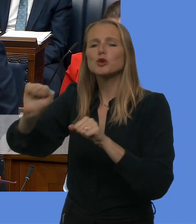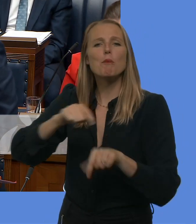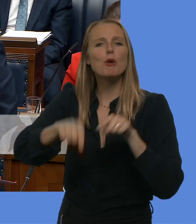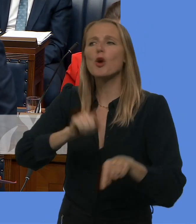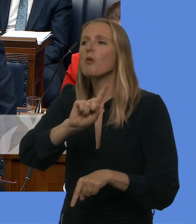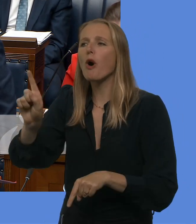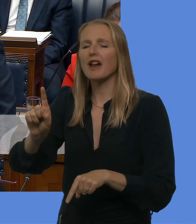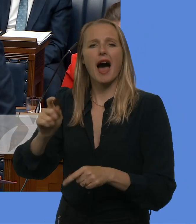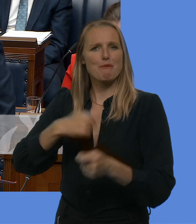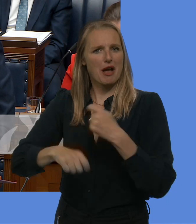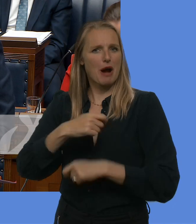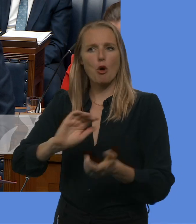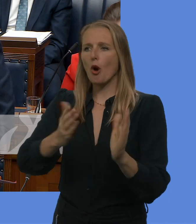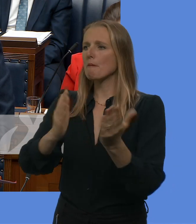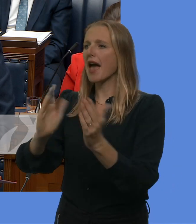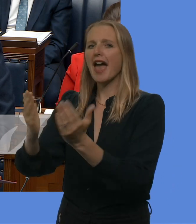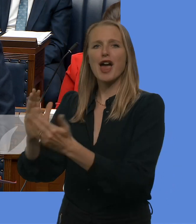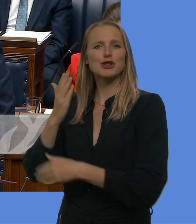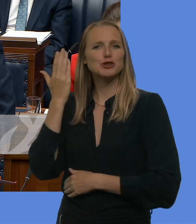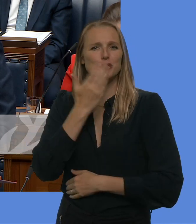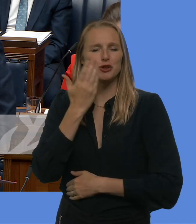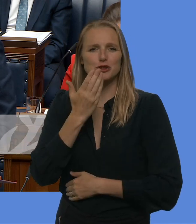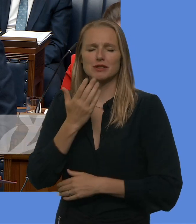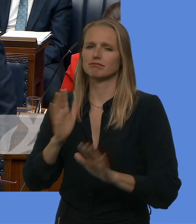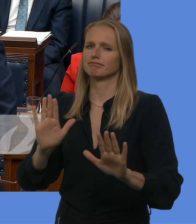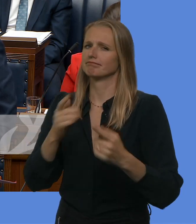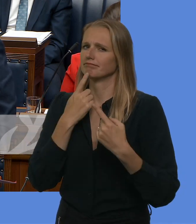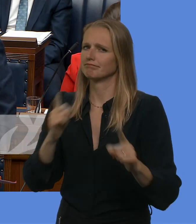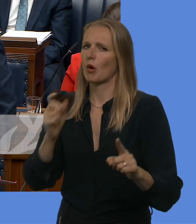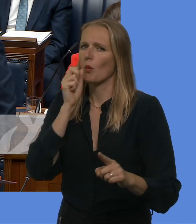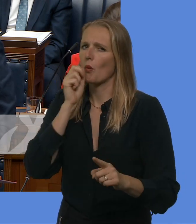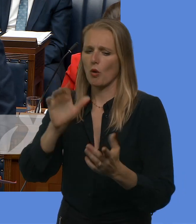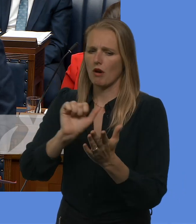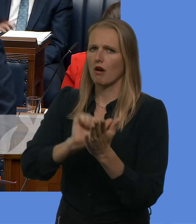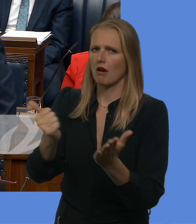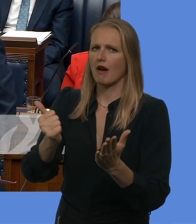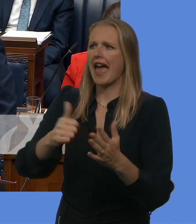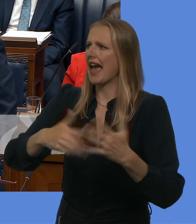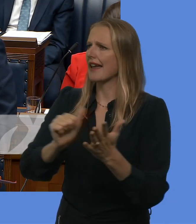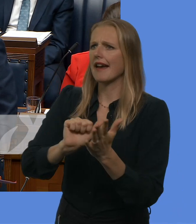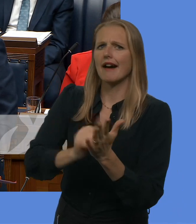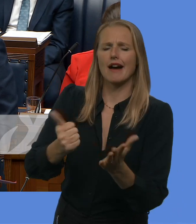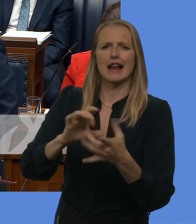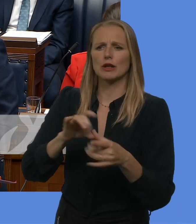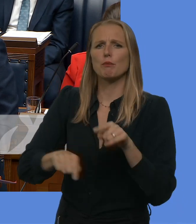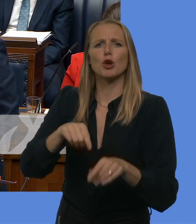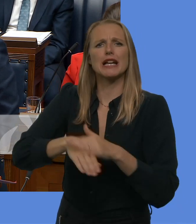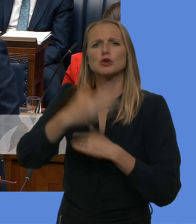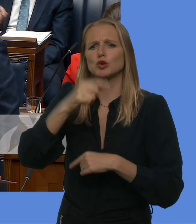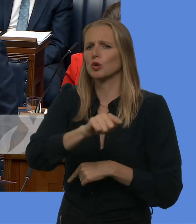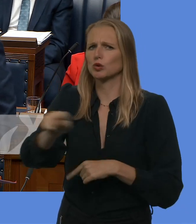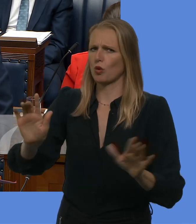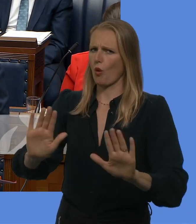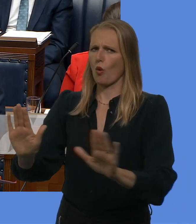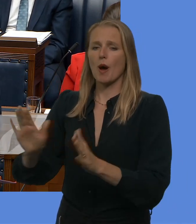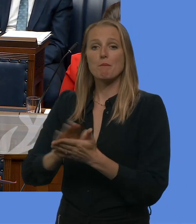subsequently stated that there were no plans to collect or publish any information in relation to bullying incidents. The Department has therefore not directly collated data